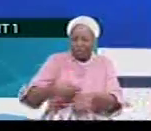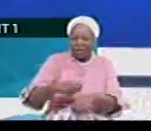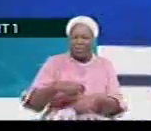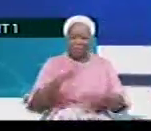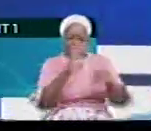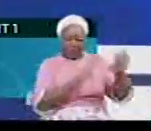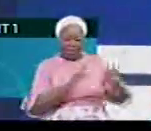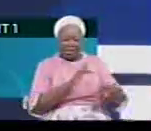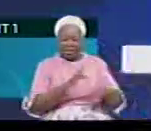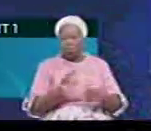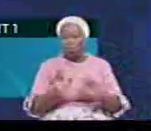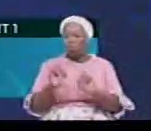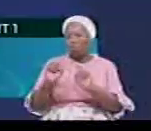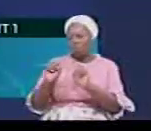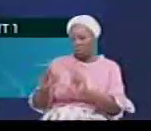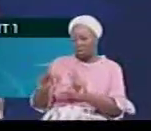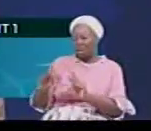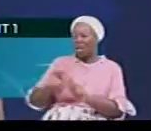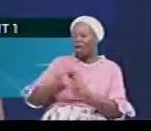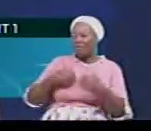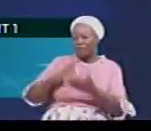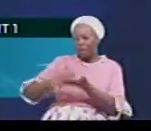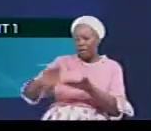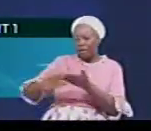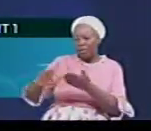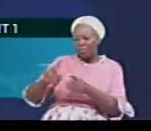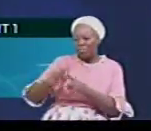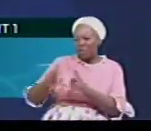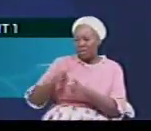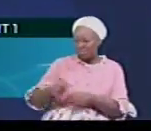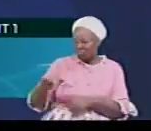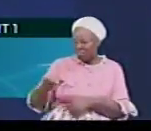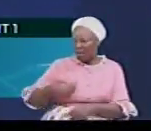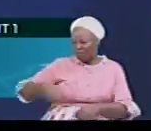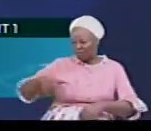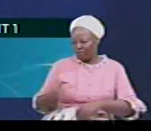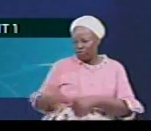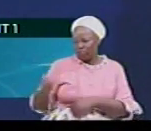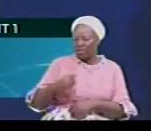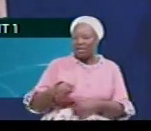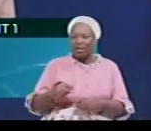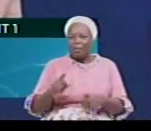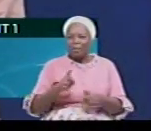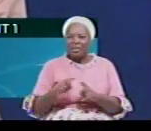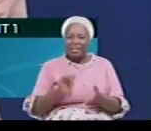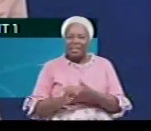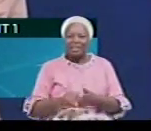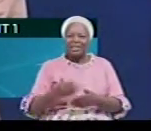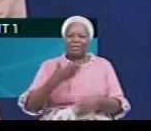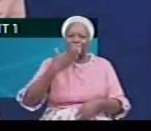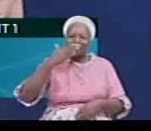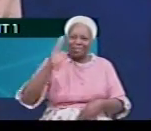Okay, I'll forgive you, but then you'll whack your head. Harsh mercy.